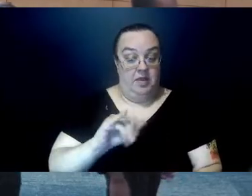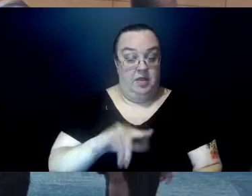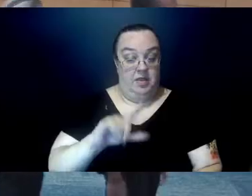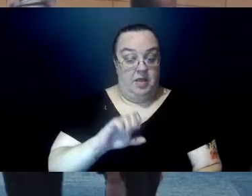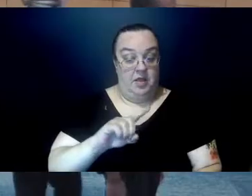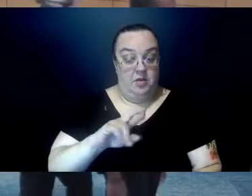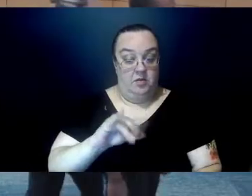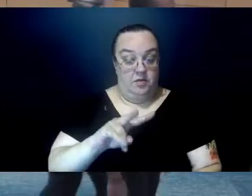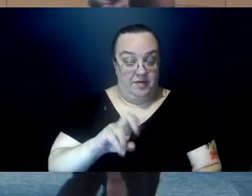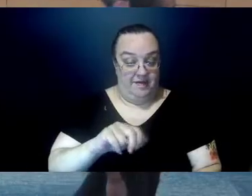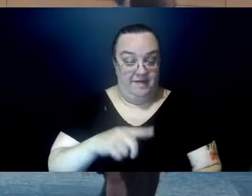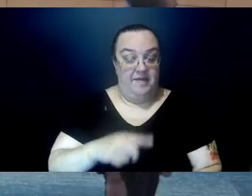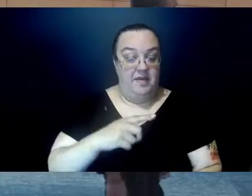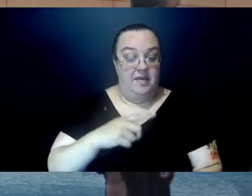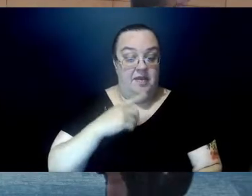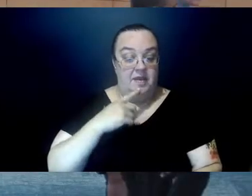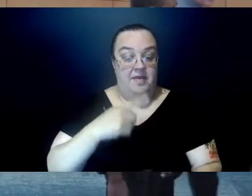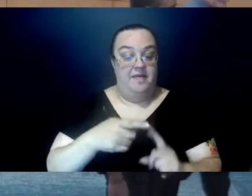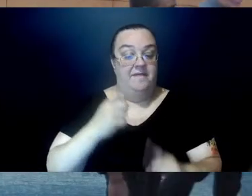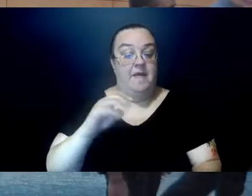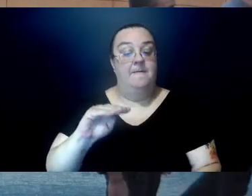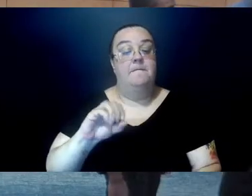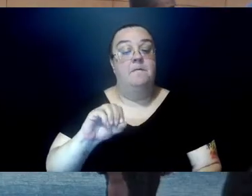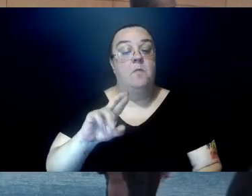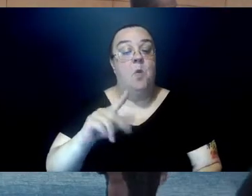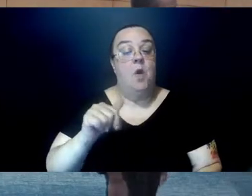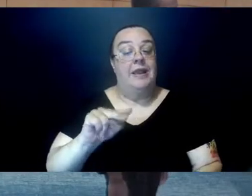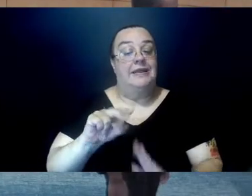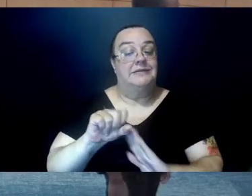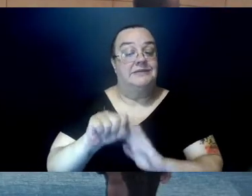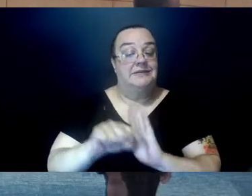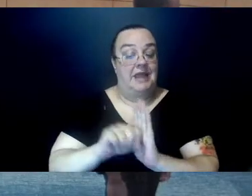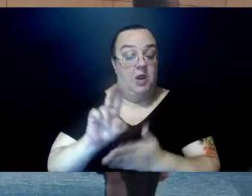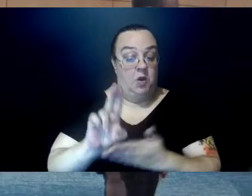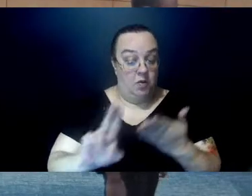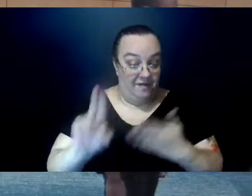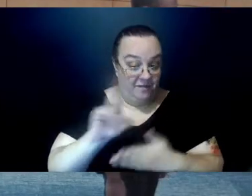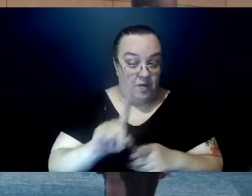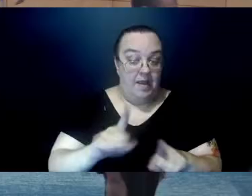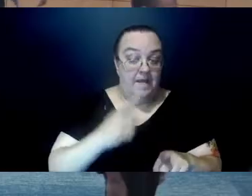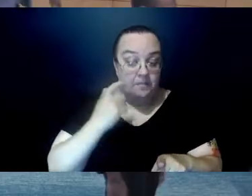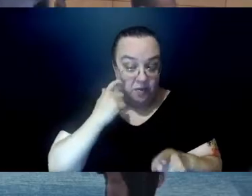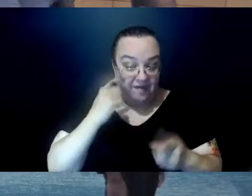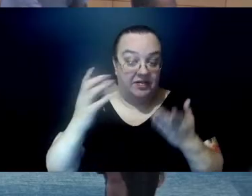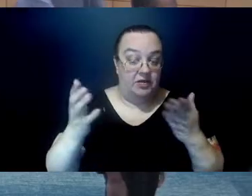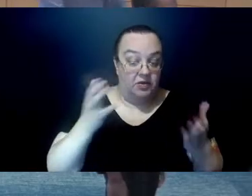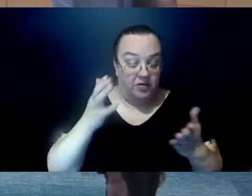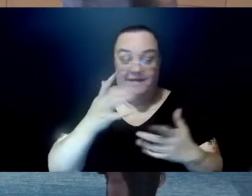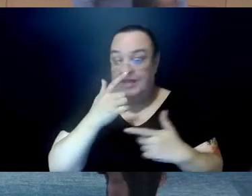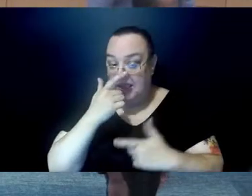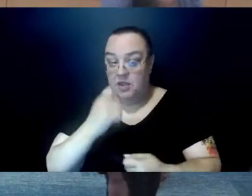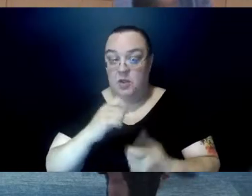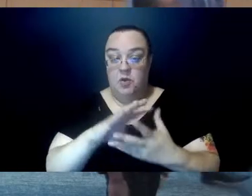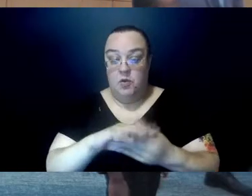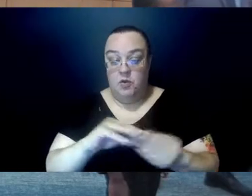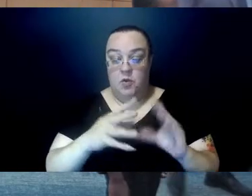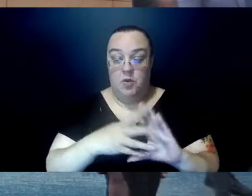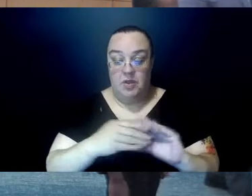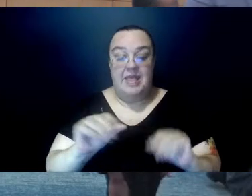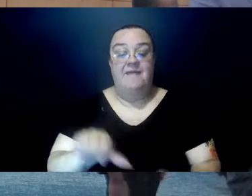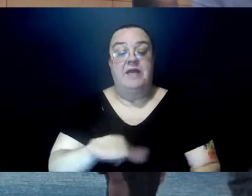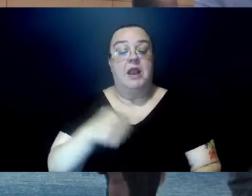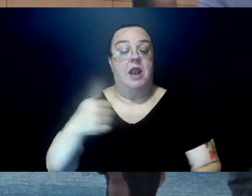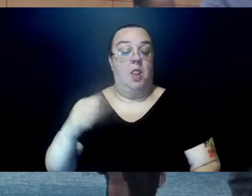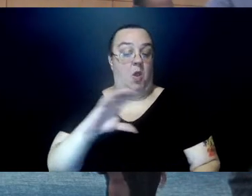way of Morgan State University, where he previously served. The interesting story is that there's another officer in our department,